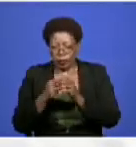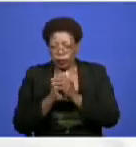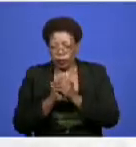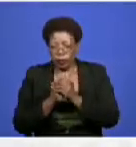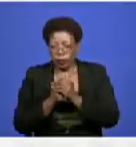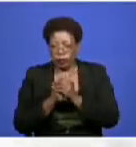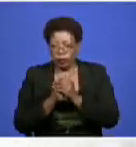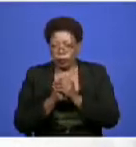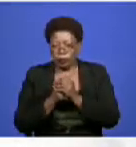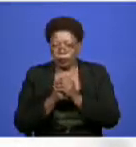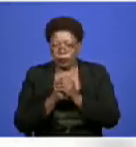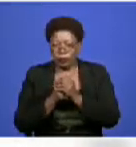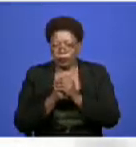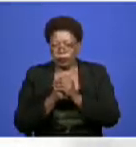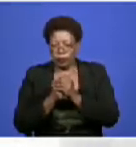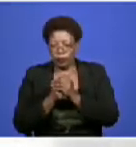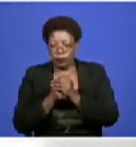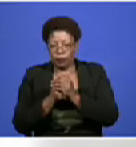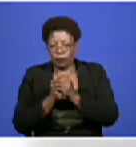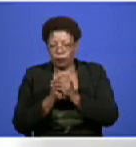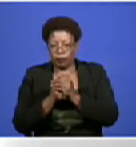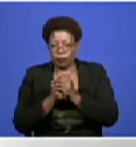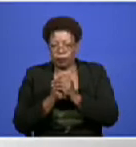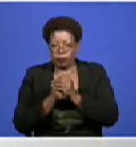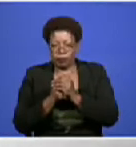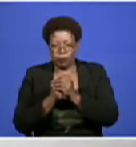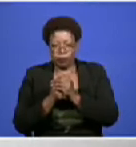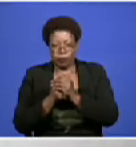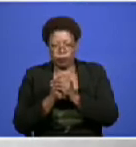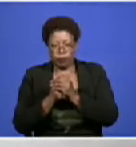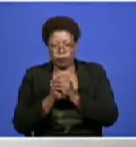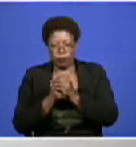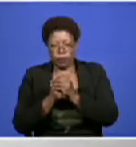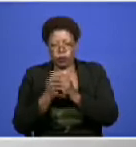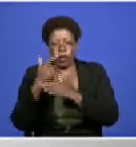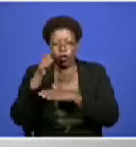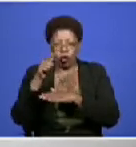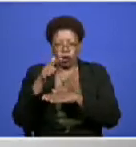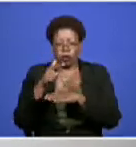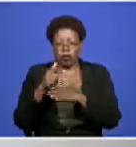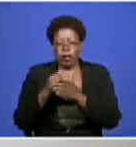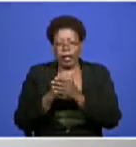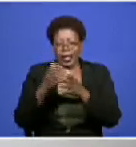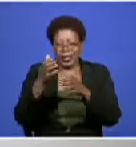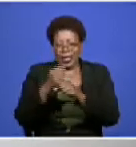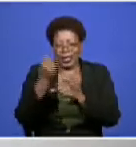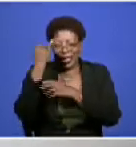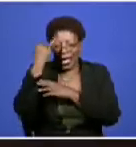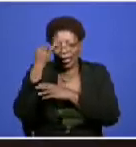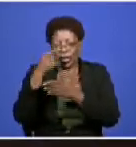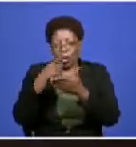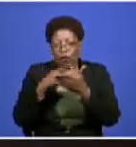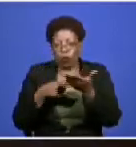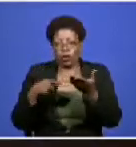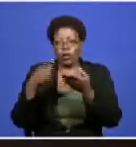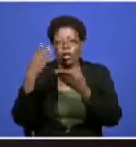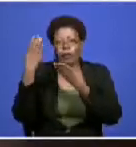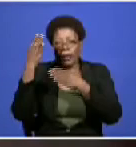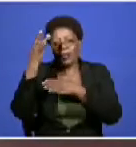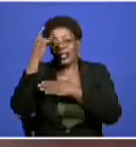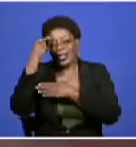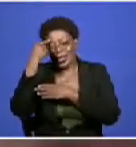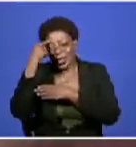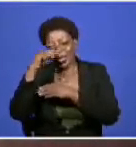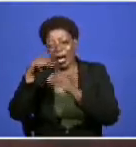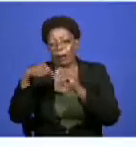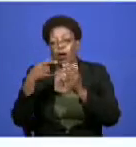we want to hear from everyone, the old, the young, the middle-aged, whatever. So just to get an idea, the feel for what Bahamians think about this issue. It is hoped that